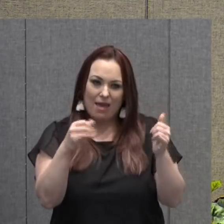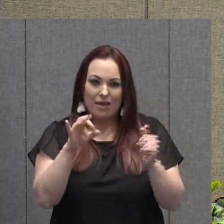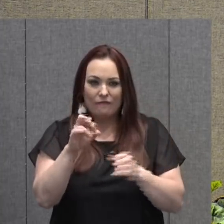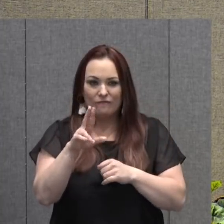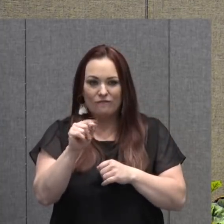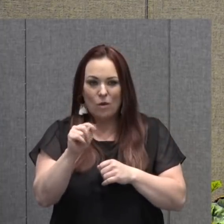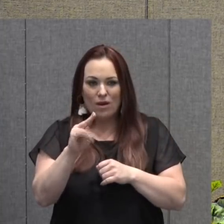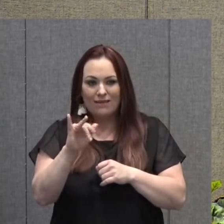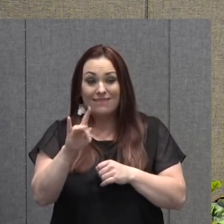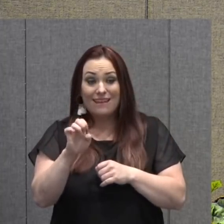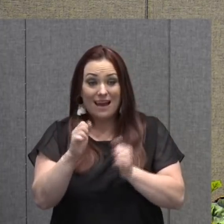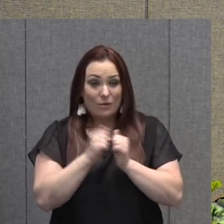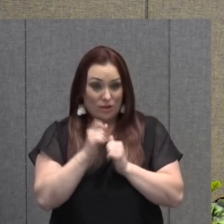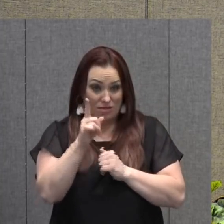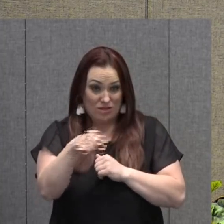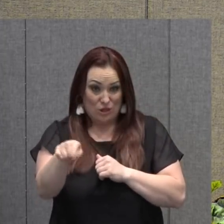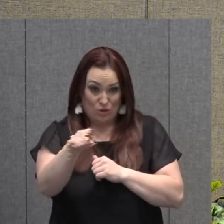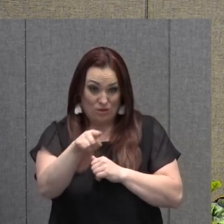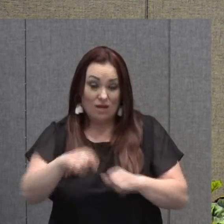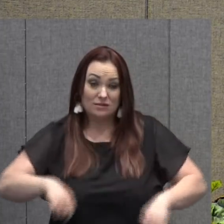Fortnite with you.